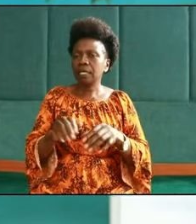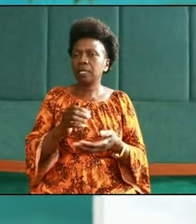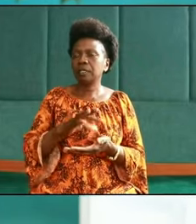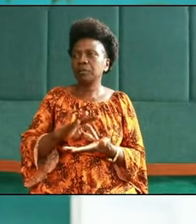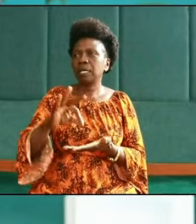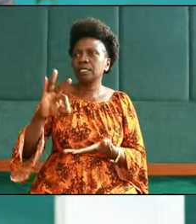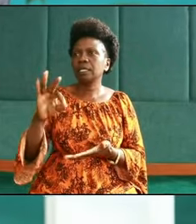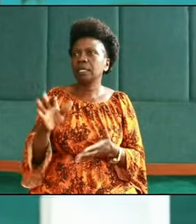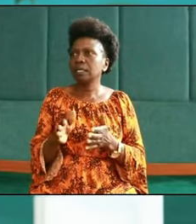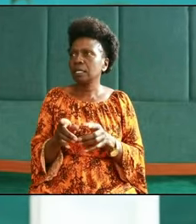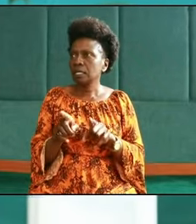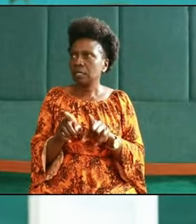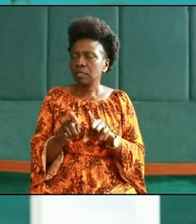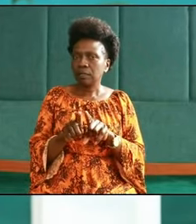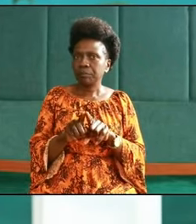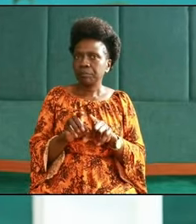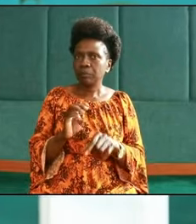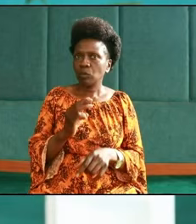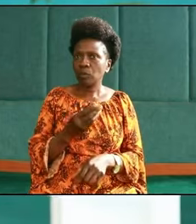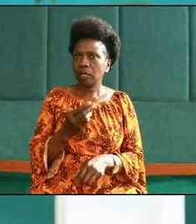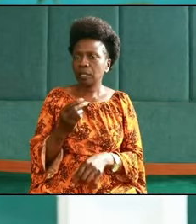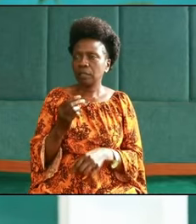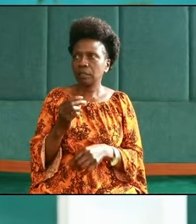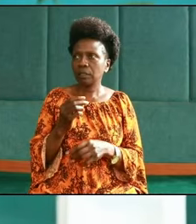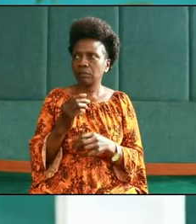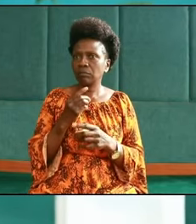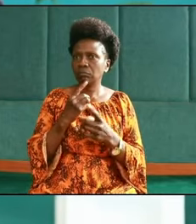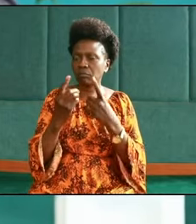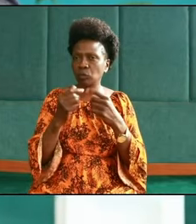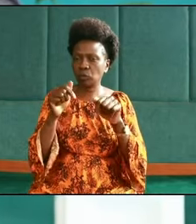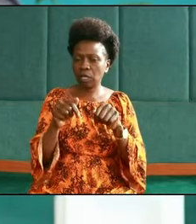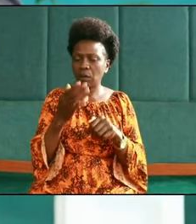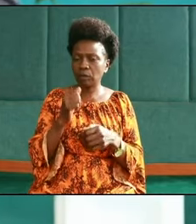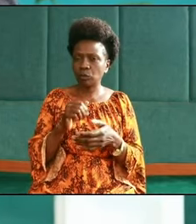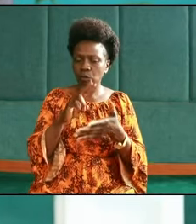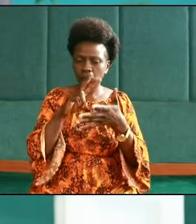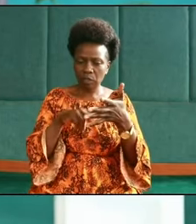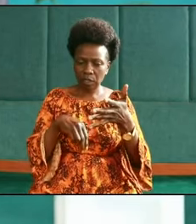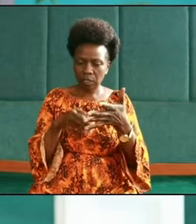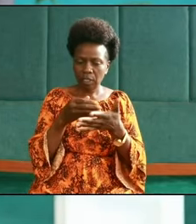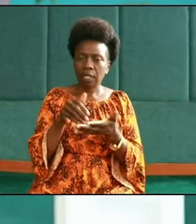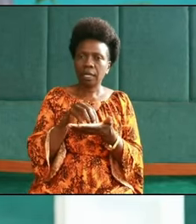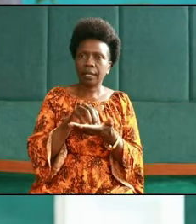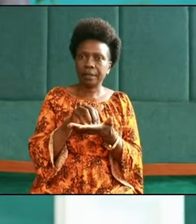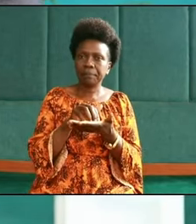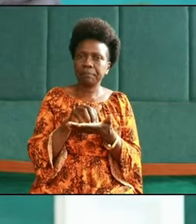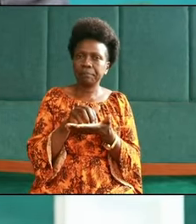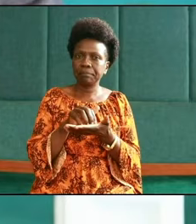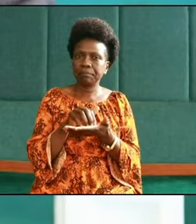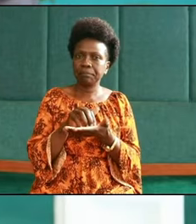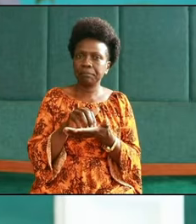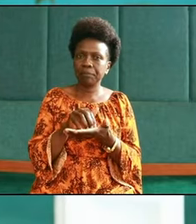As it has been read, and I want to read it again in our hearing.